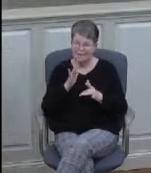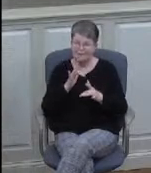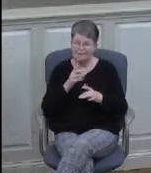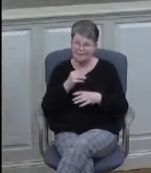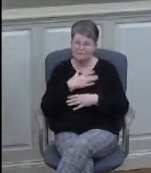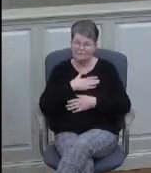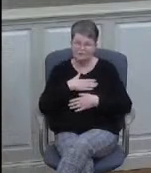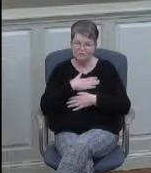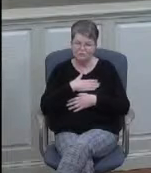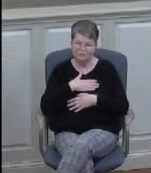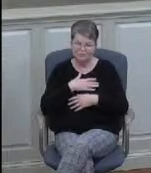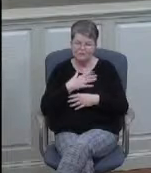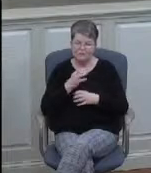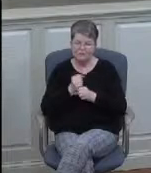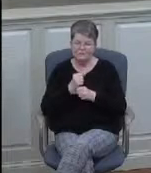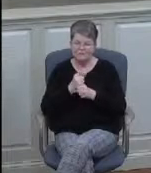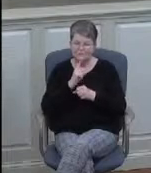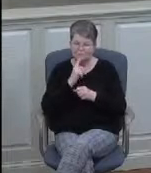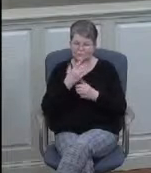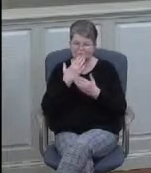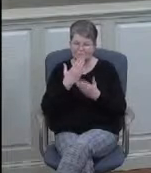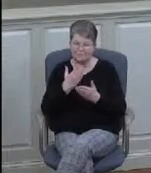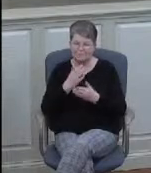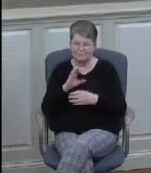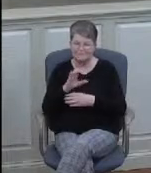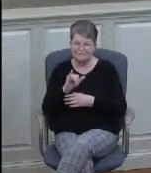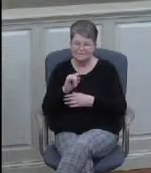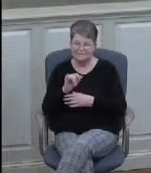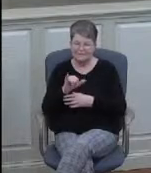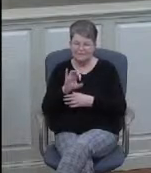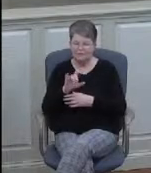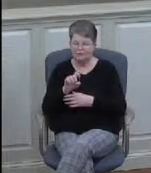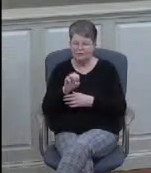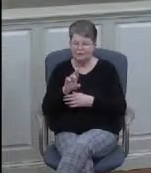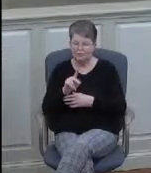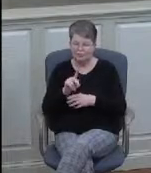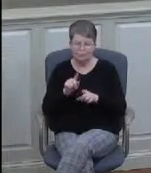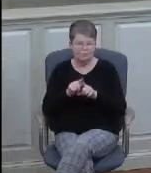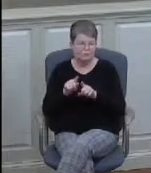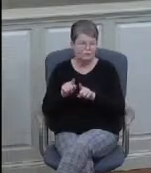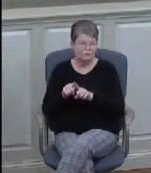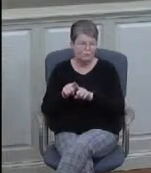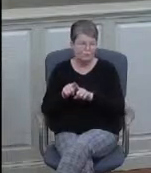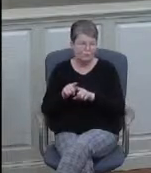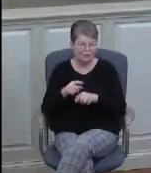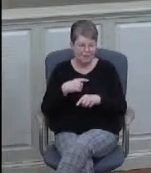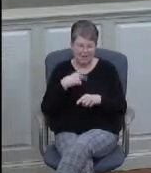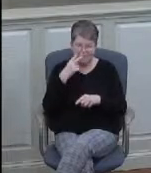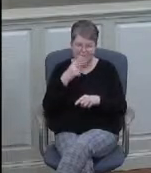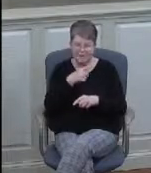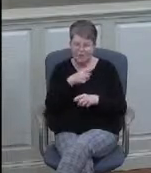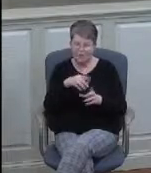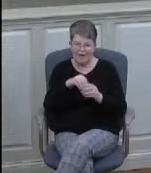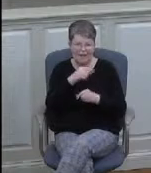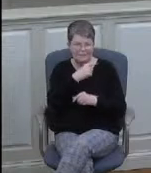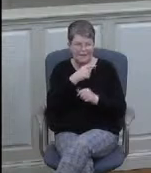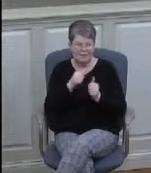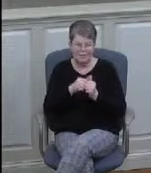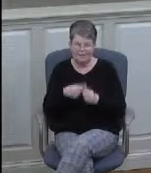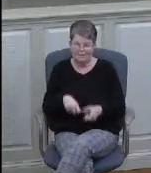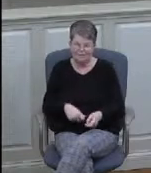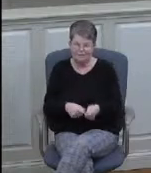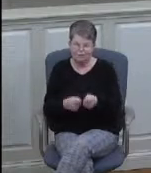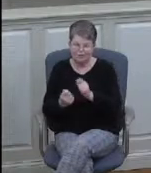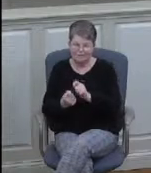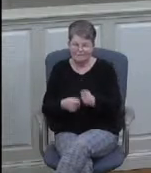appreciative. We need to make sure we thank the city clerk as well. I saw her out there with a shovel. Yeah, every time I